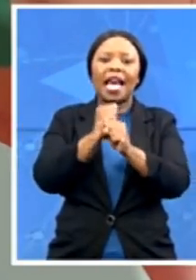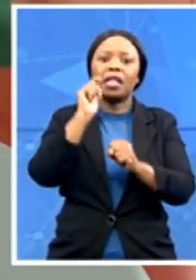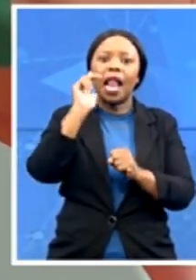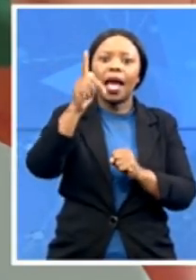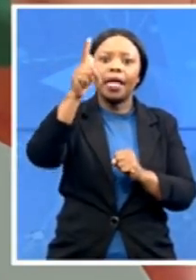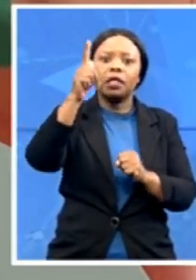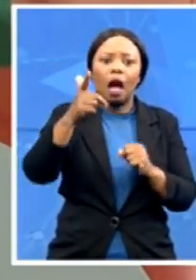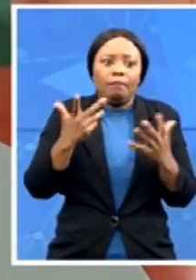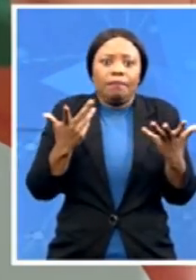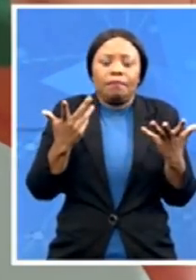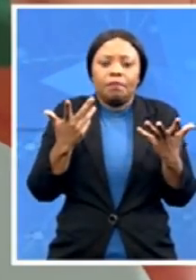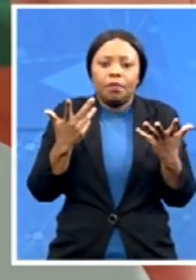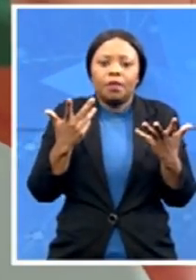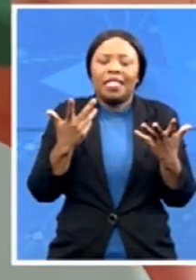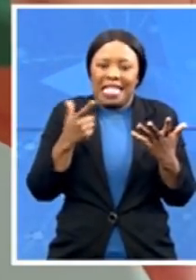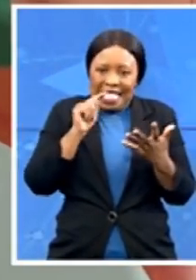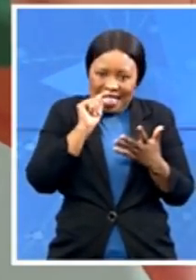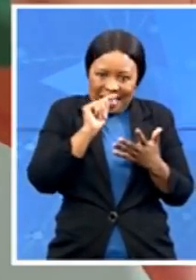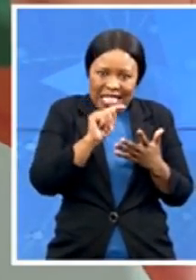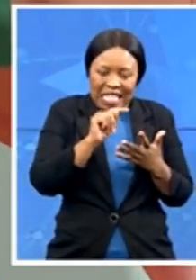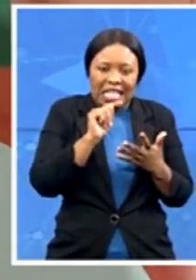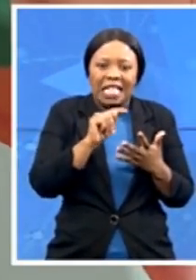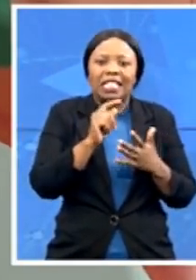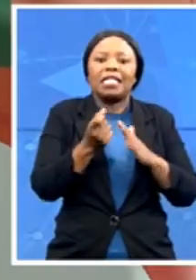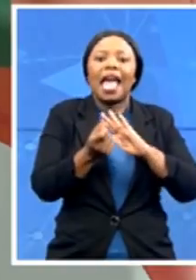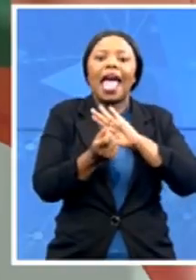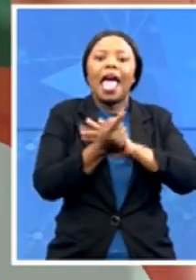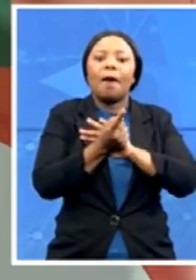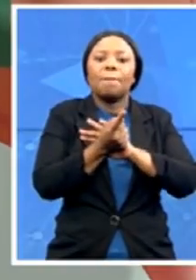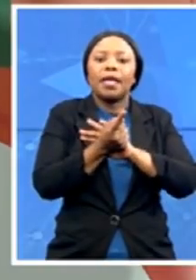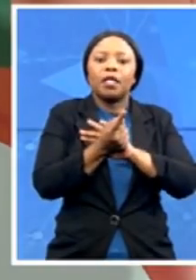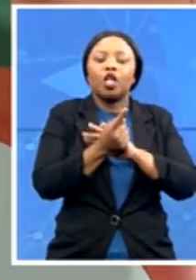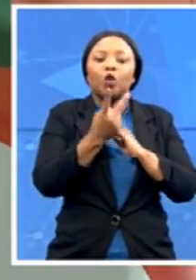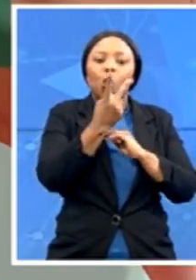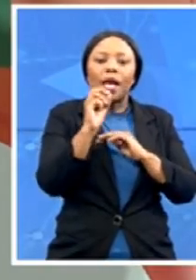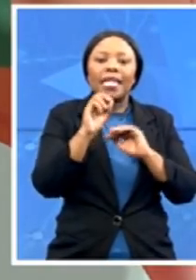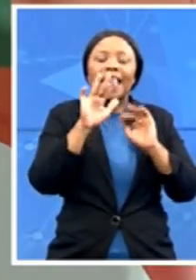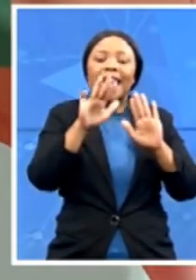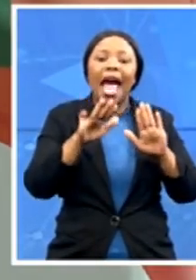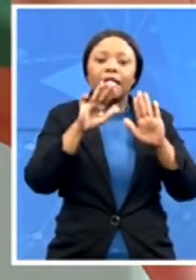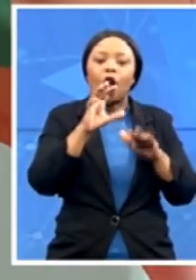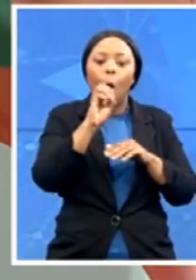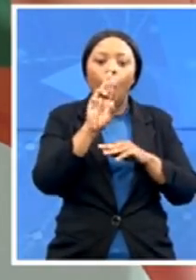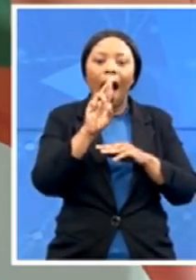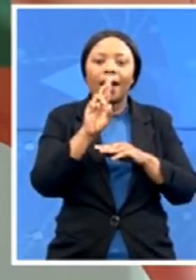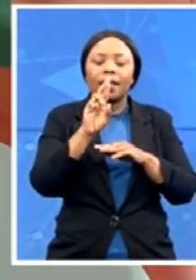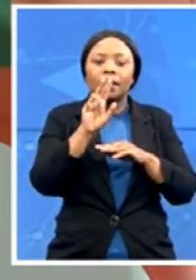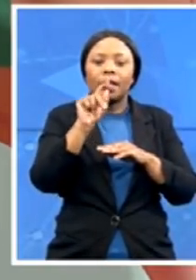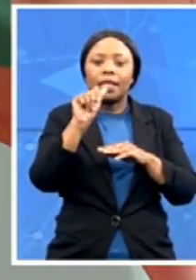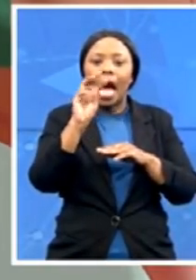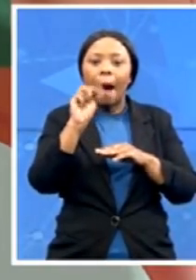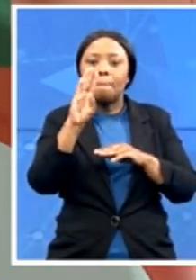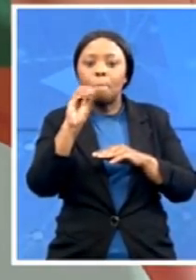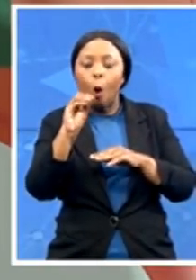happened with the 2019 OR Tambo Water and Sanitation Project, which left